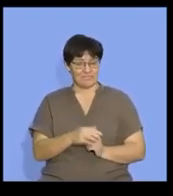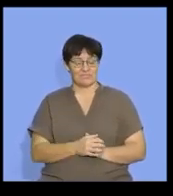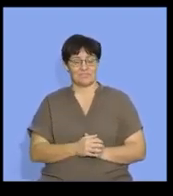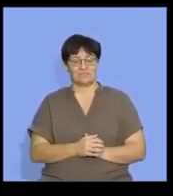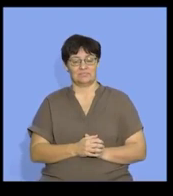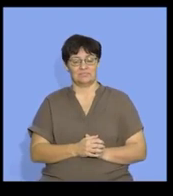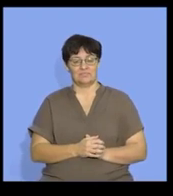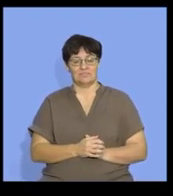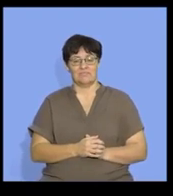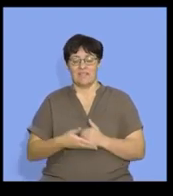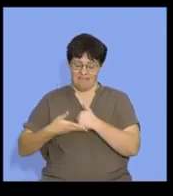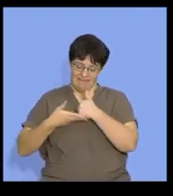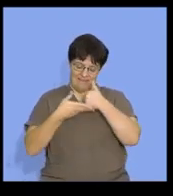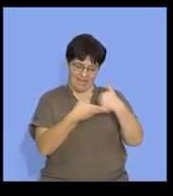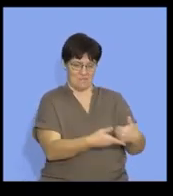help